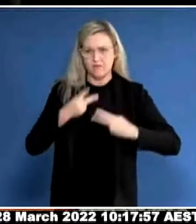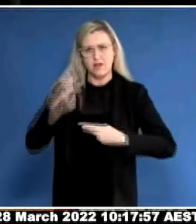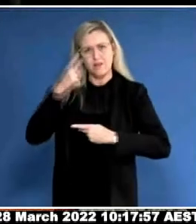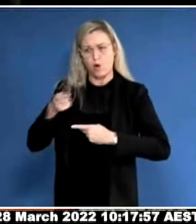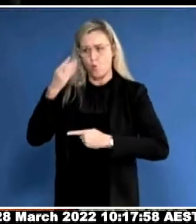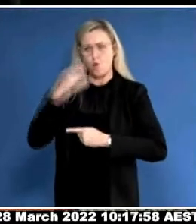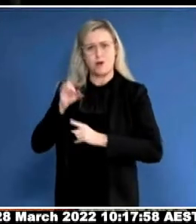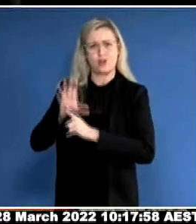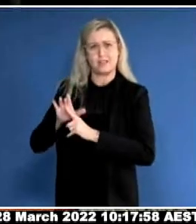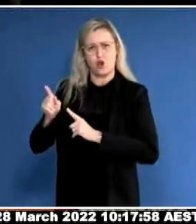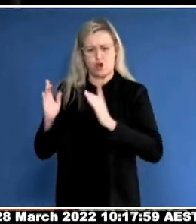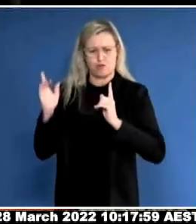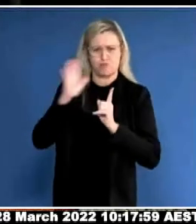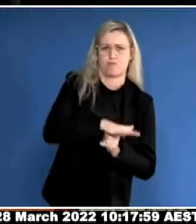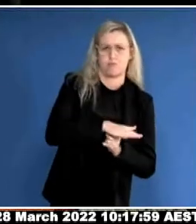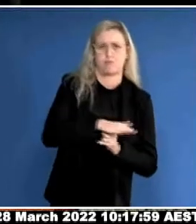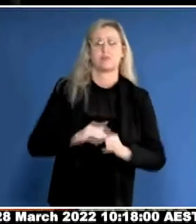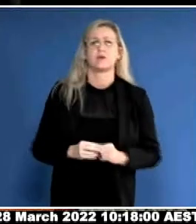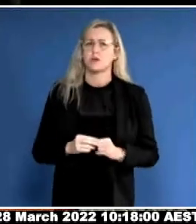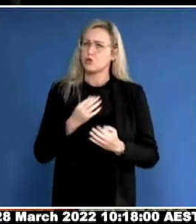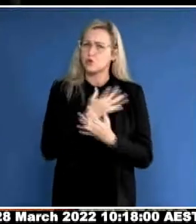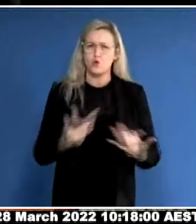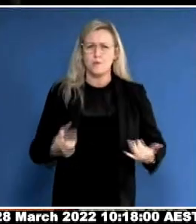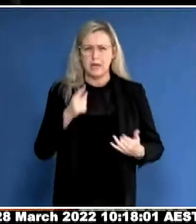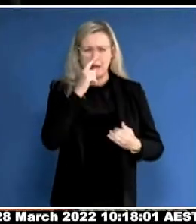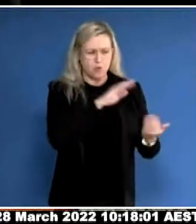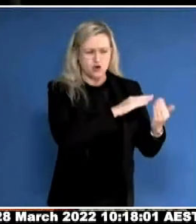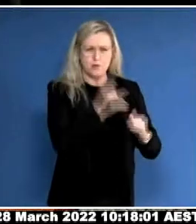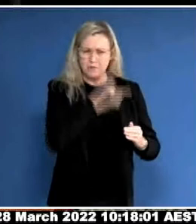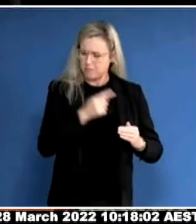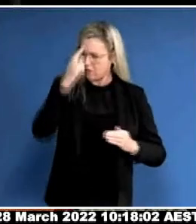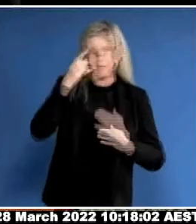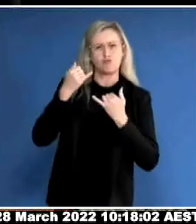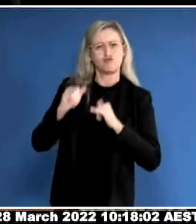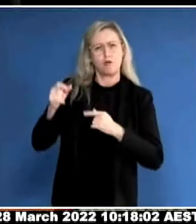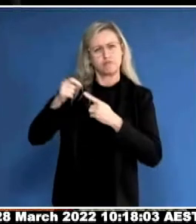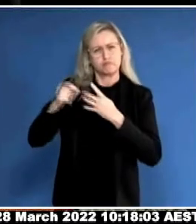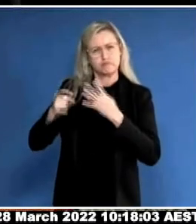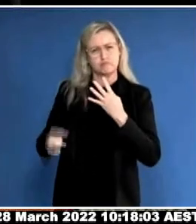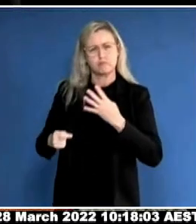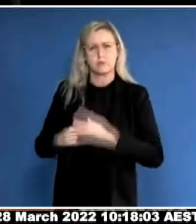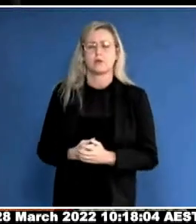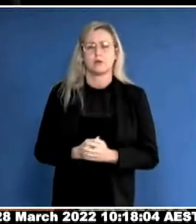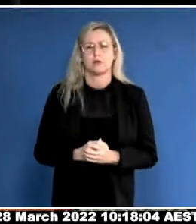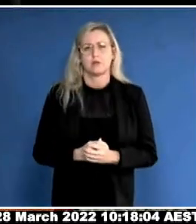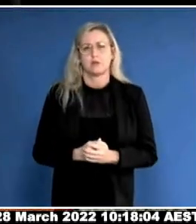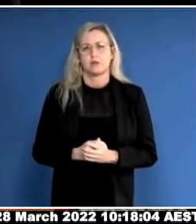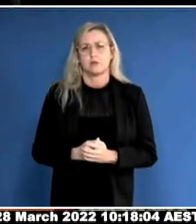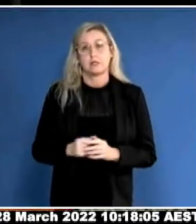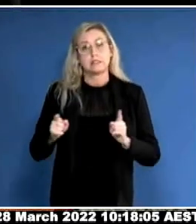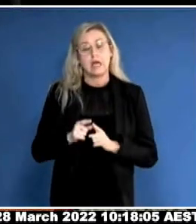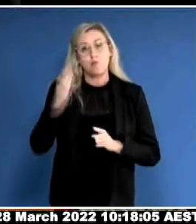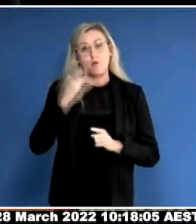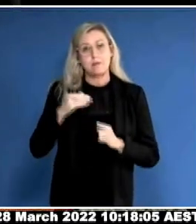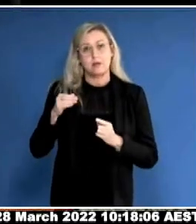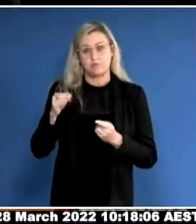compounding effects of these misconceptions are also reflected in the experience of women from culturally and linguistically